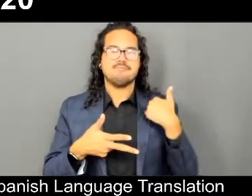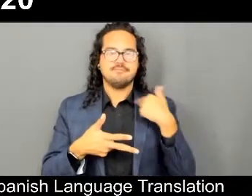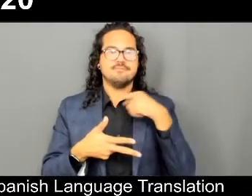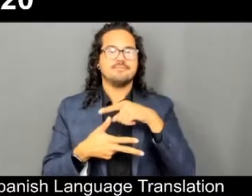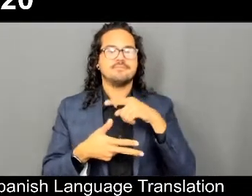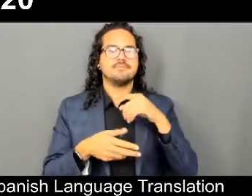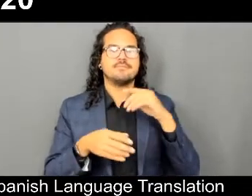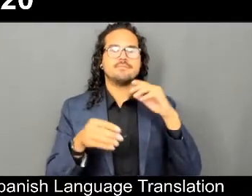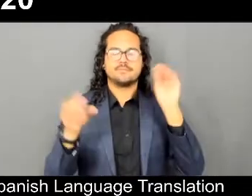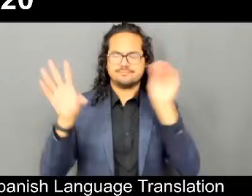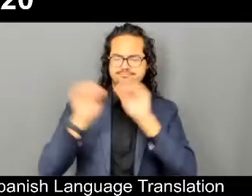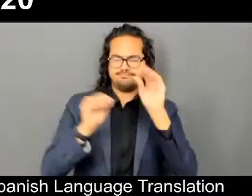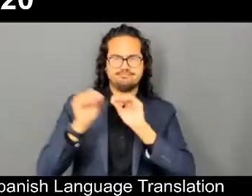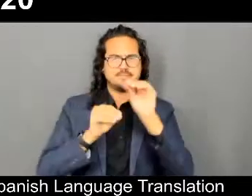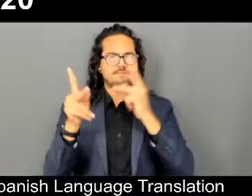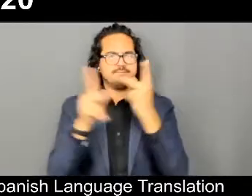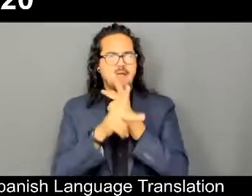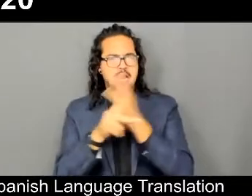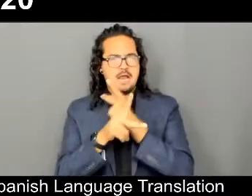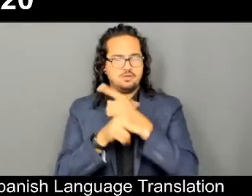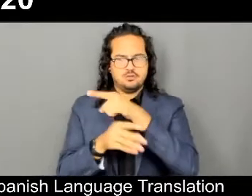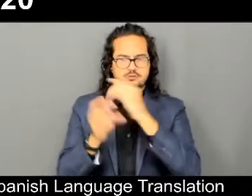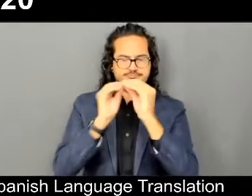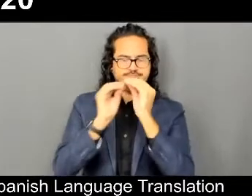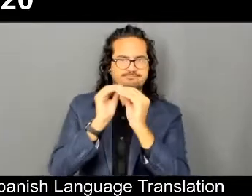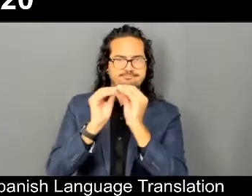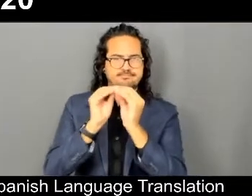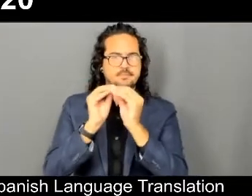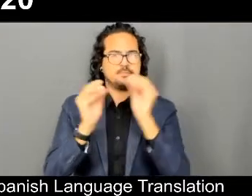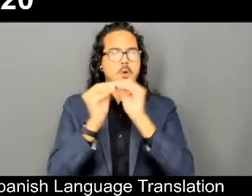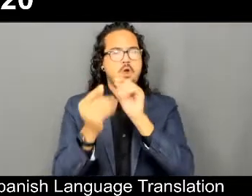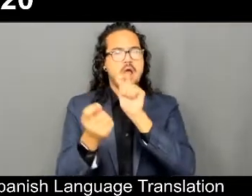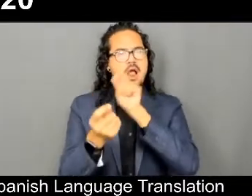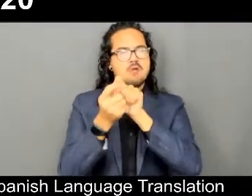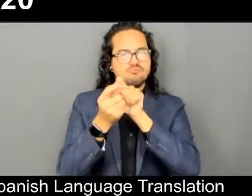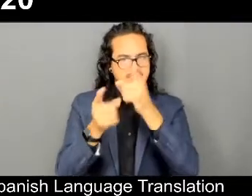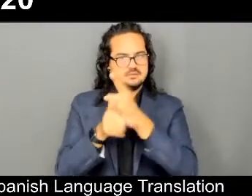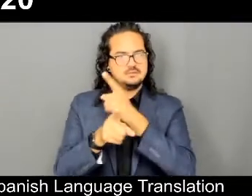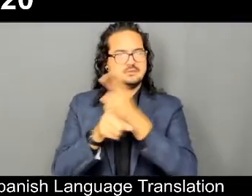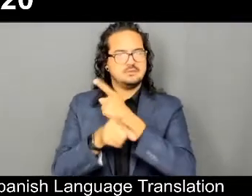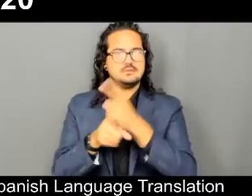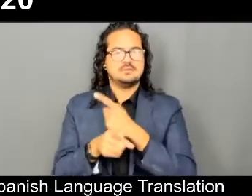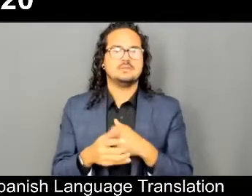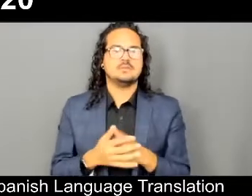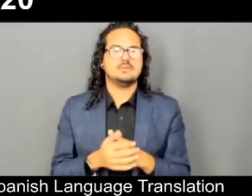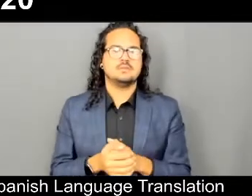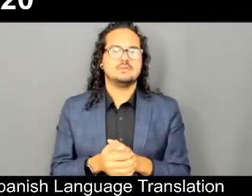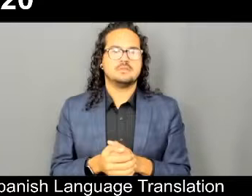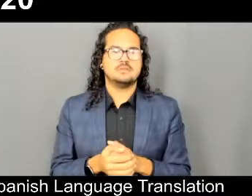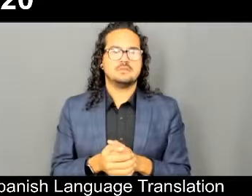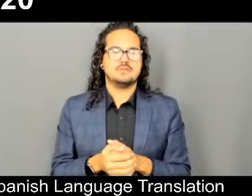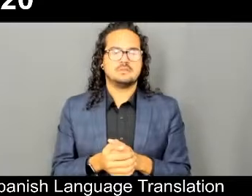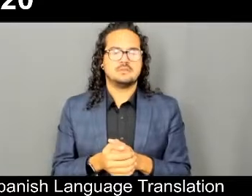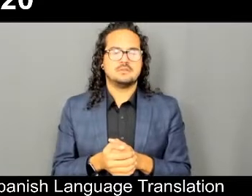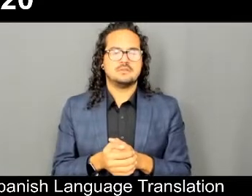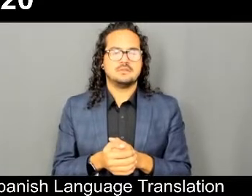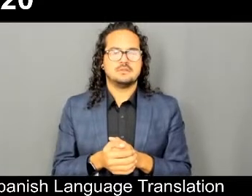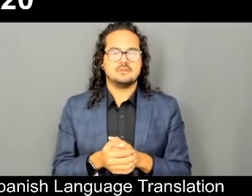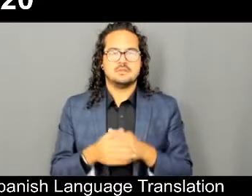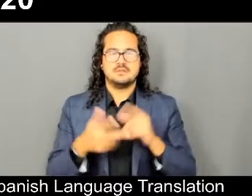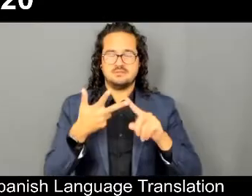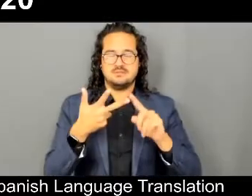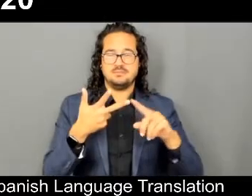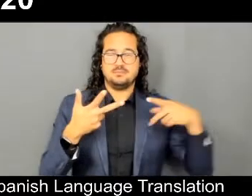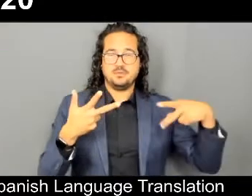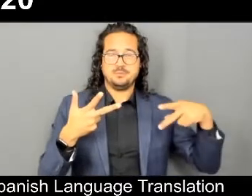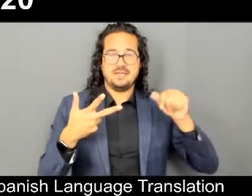you can use those, but you can't get that on the Purple Air website. So what we're doing is we're pulling in all of the Purple Air data. So